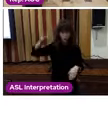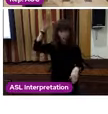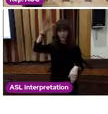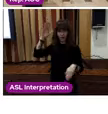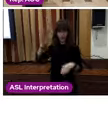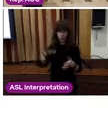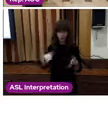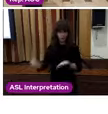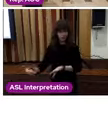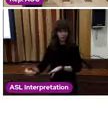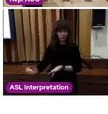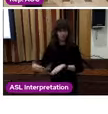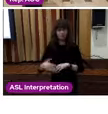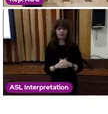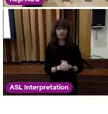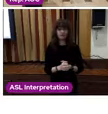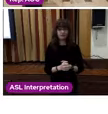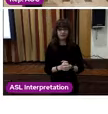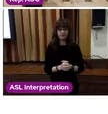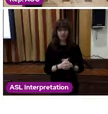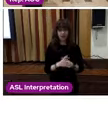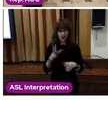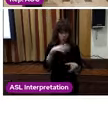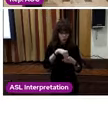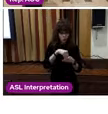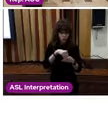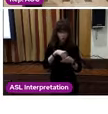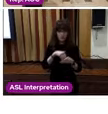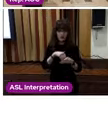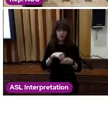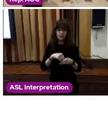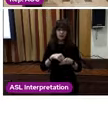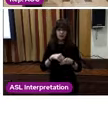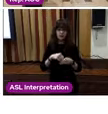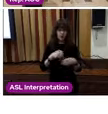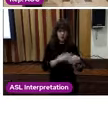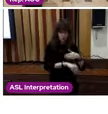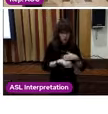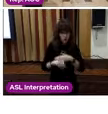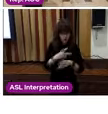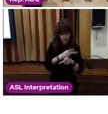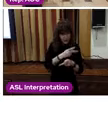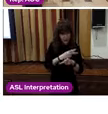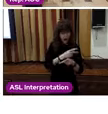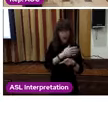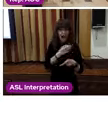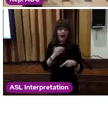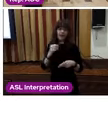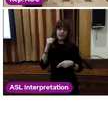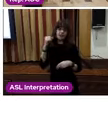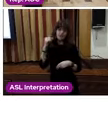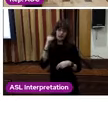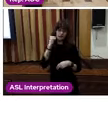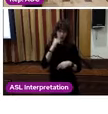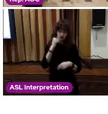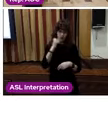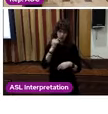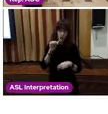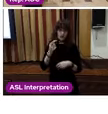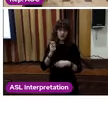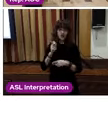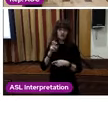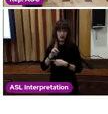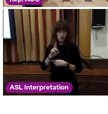life. And not only does it include and direct reproductive care, but it's also gender inclusive and will also provide